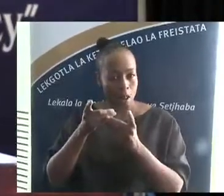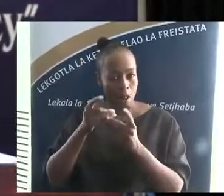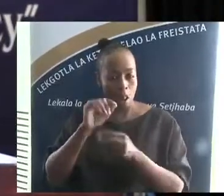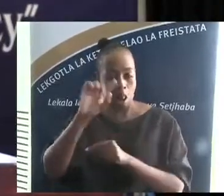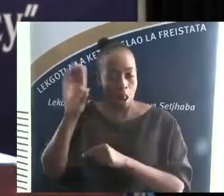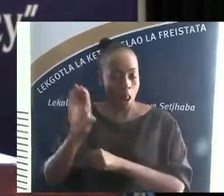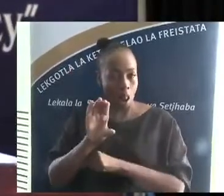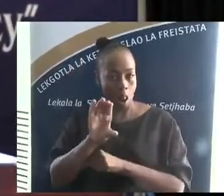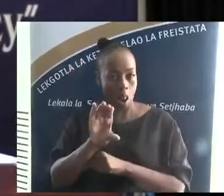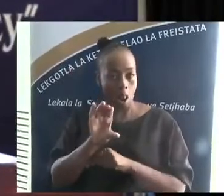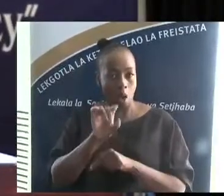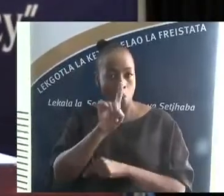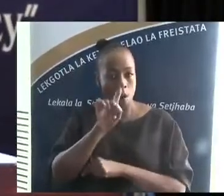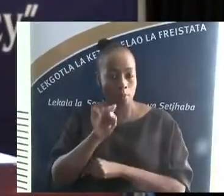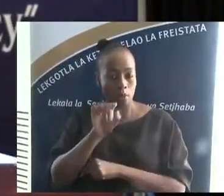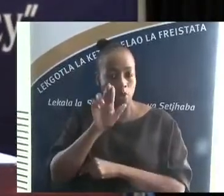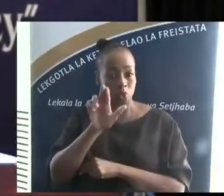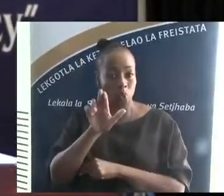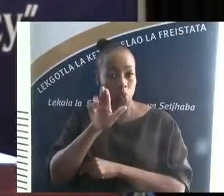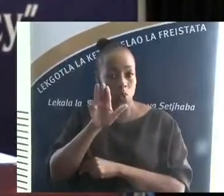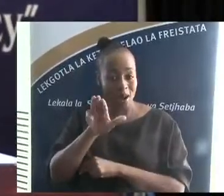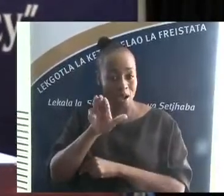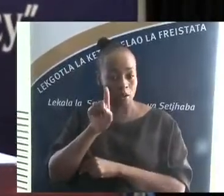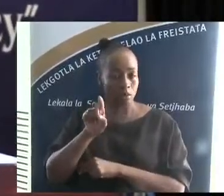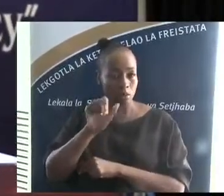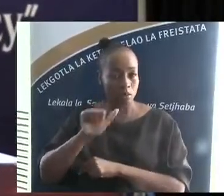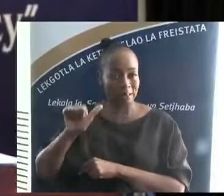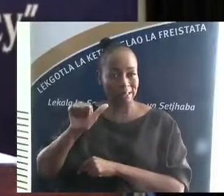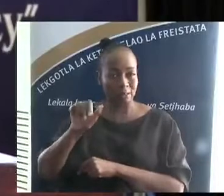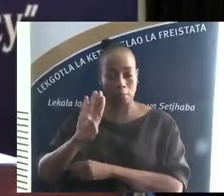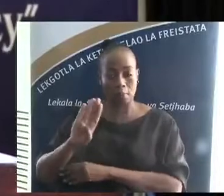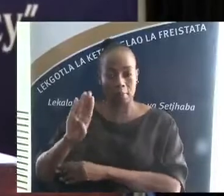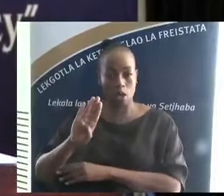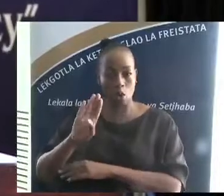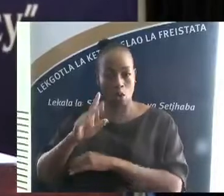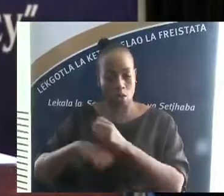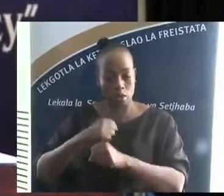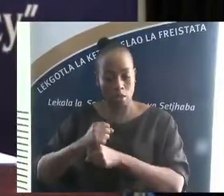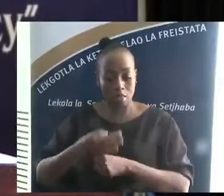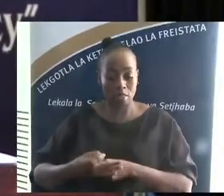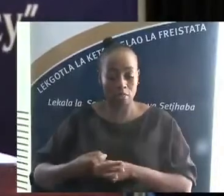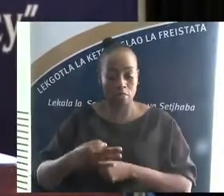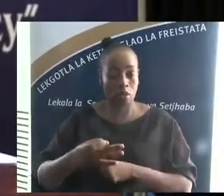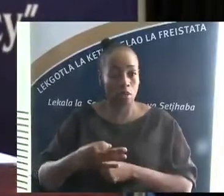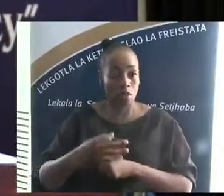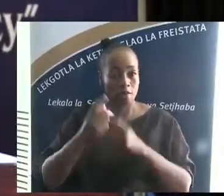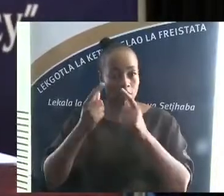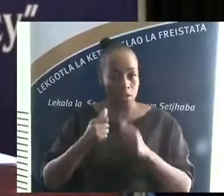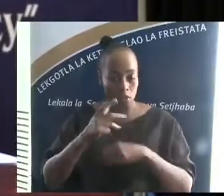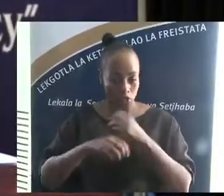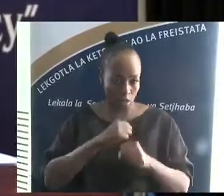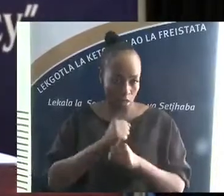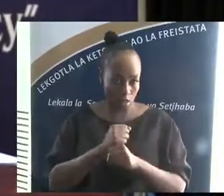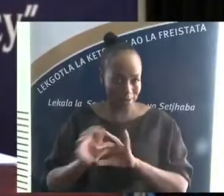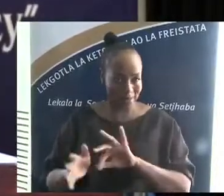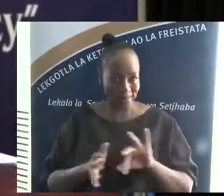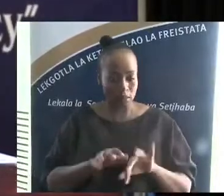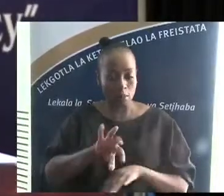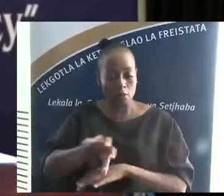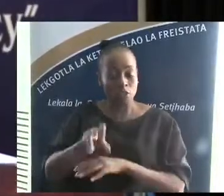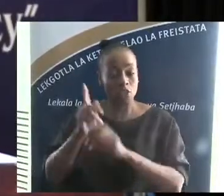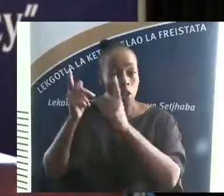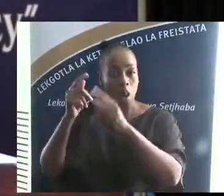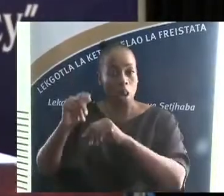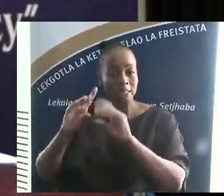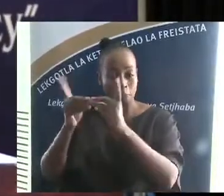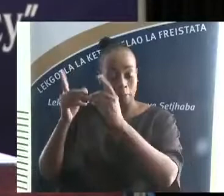spend 1.296 billion over the next three financial years. On provincial treasury,